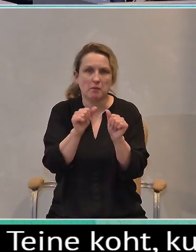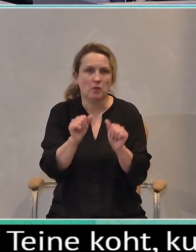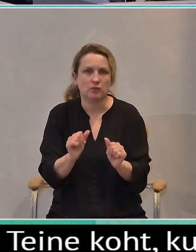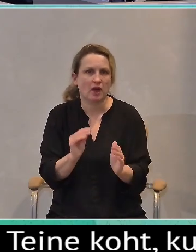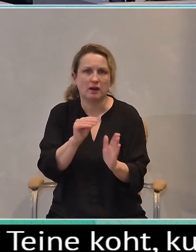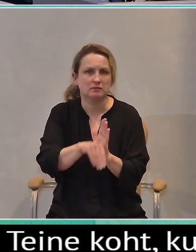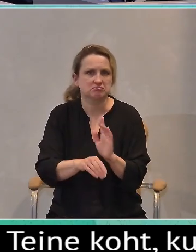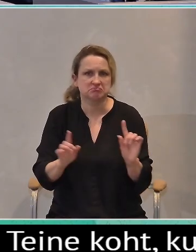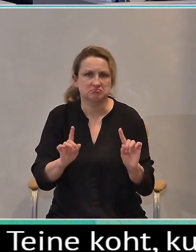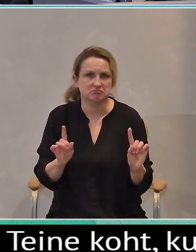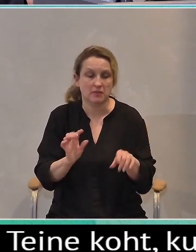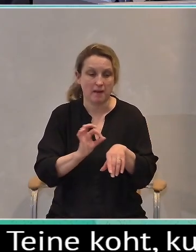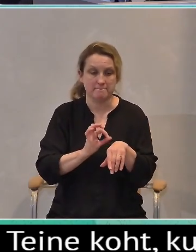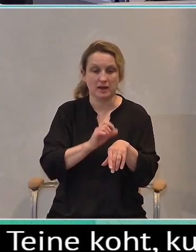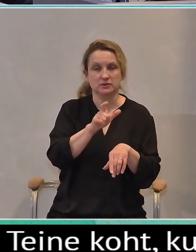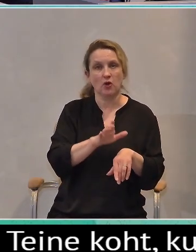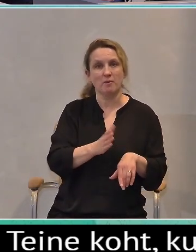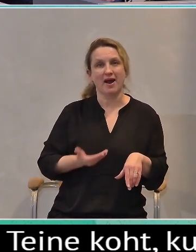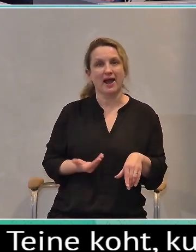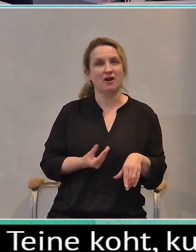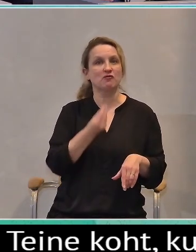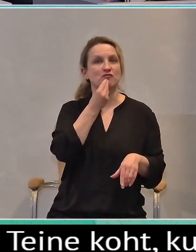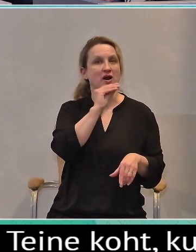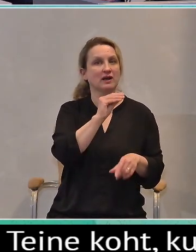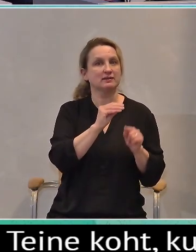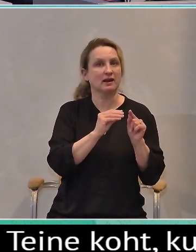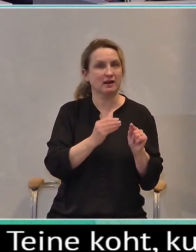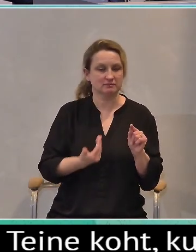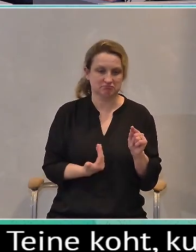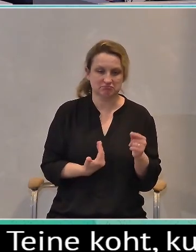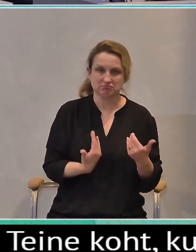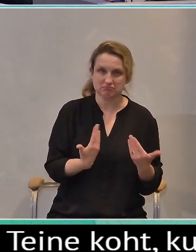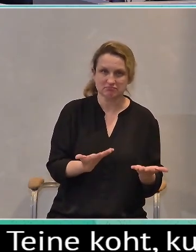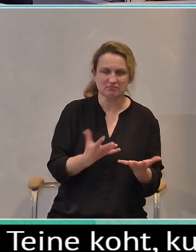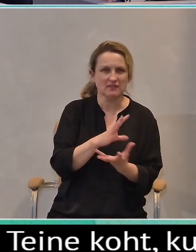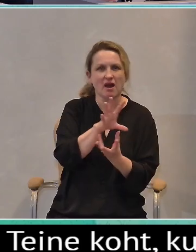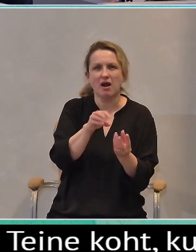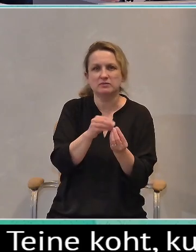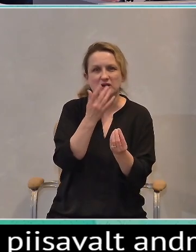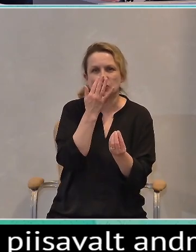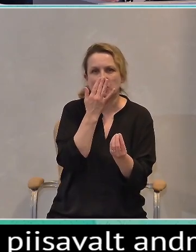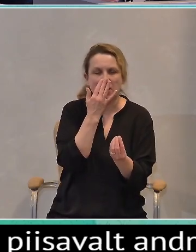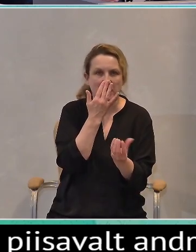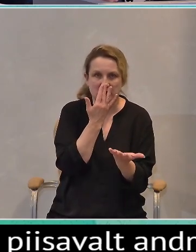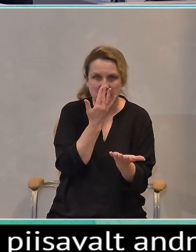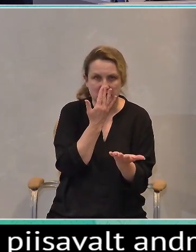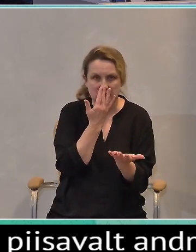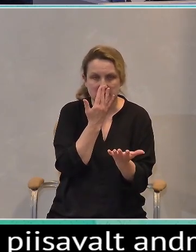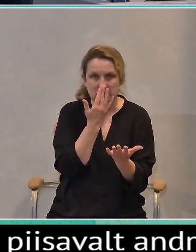build an economic assessment model. It includes the patient's quality of